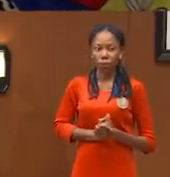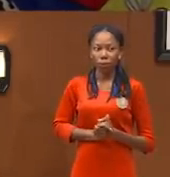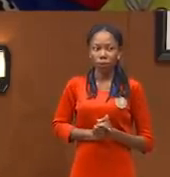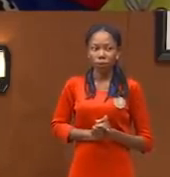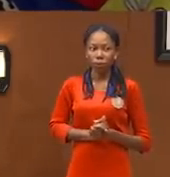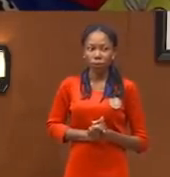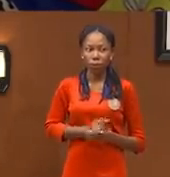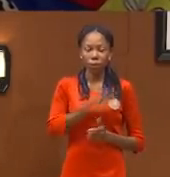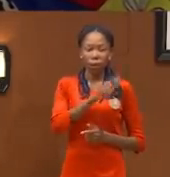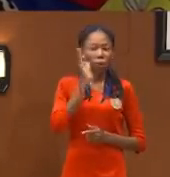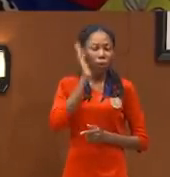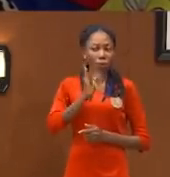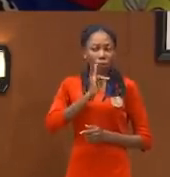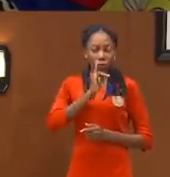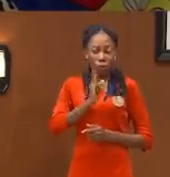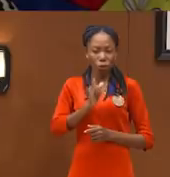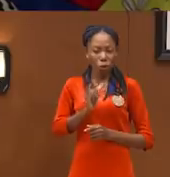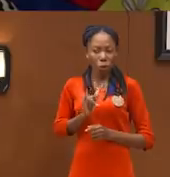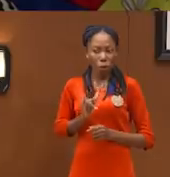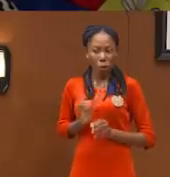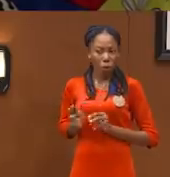I'm not going to adjourn.